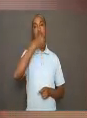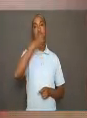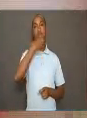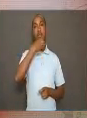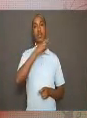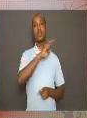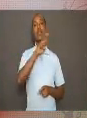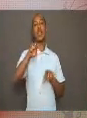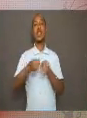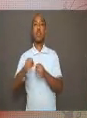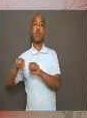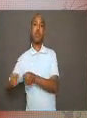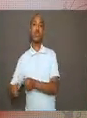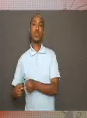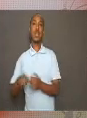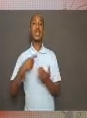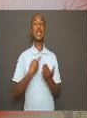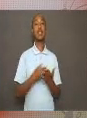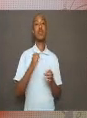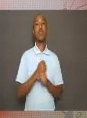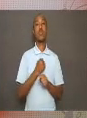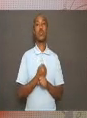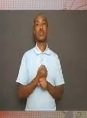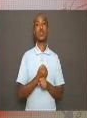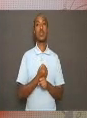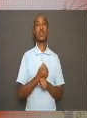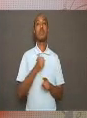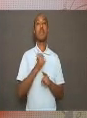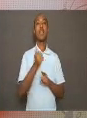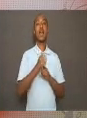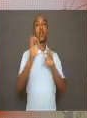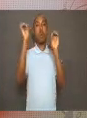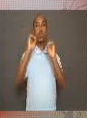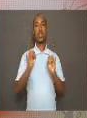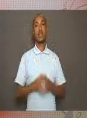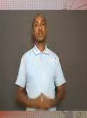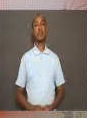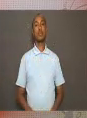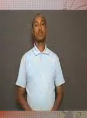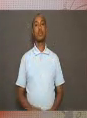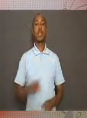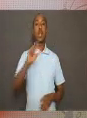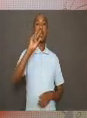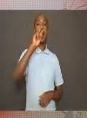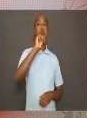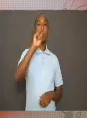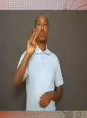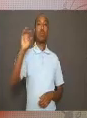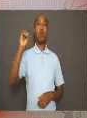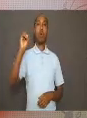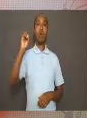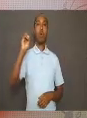decompose. This produces a metal oxide, nitrogen